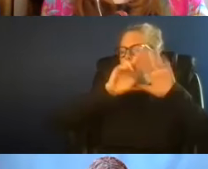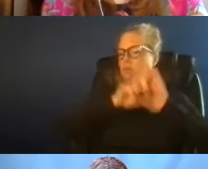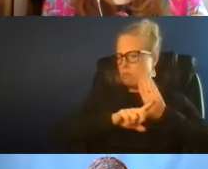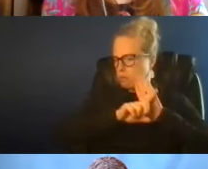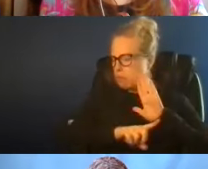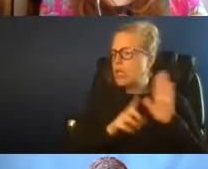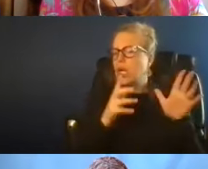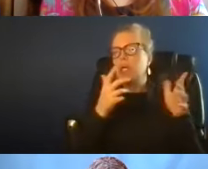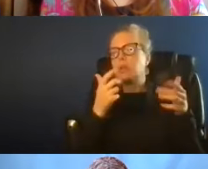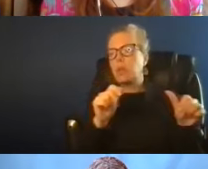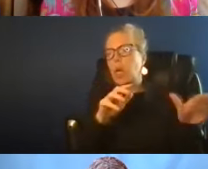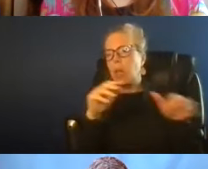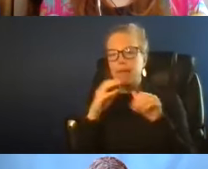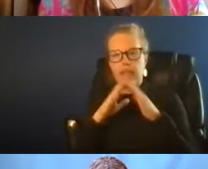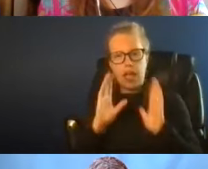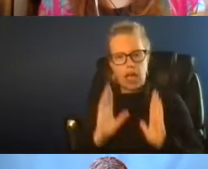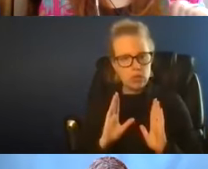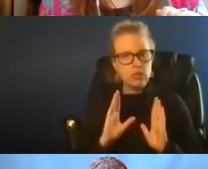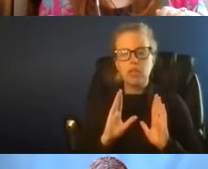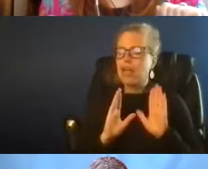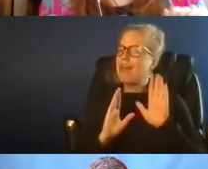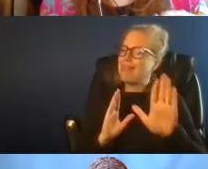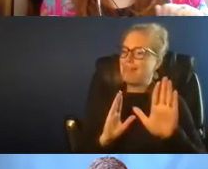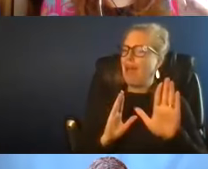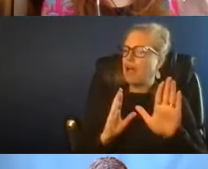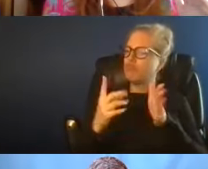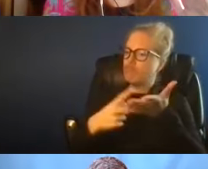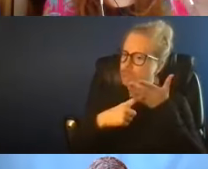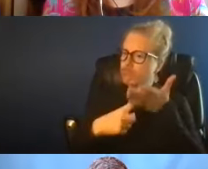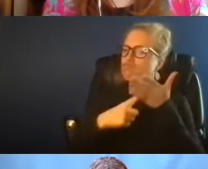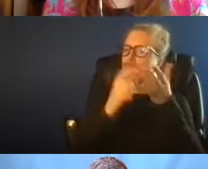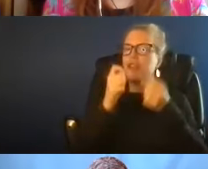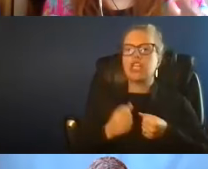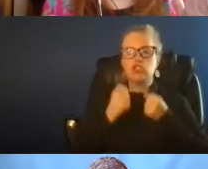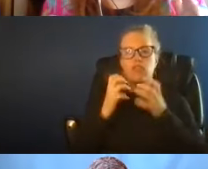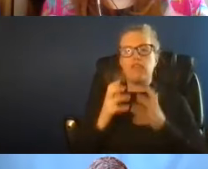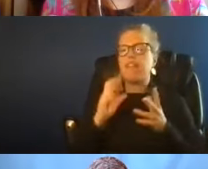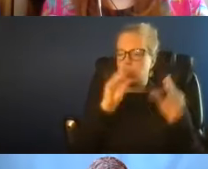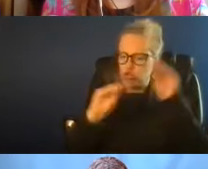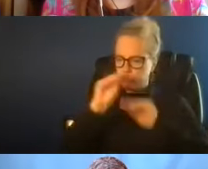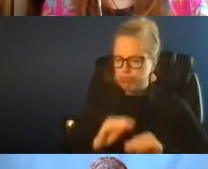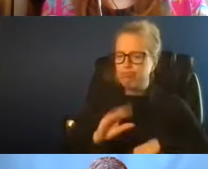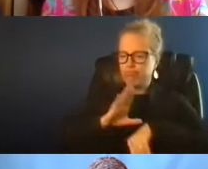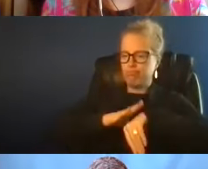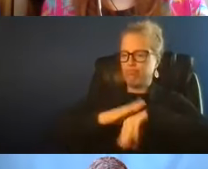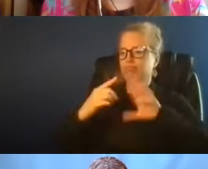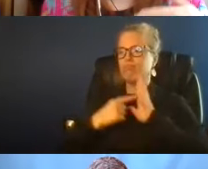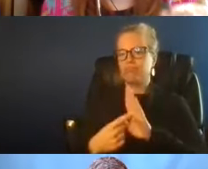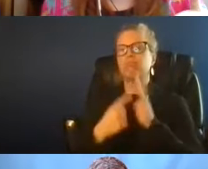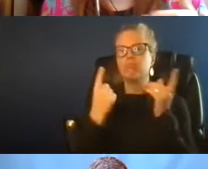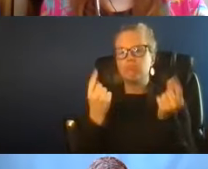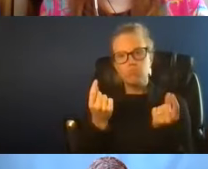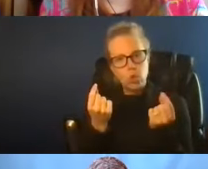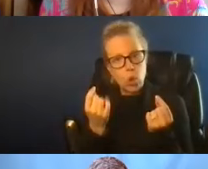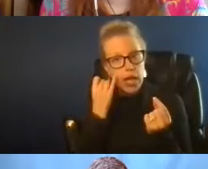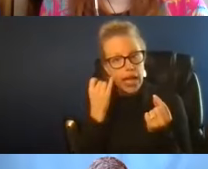house. So that's the section for you to work with the survivor to put together warning signs and what you'll do if those warning signs